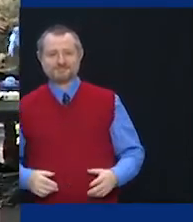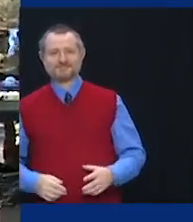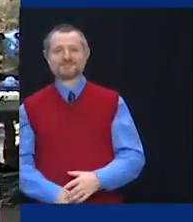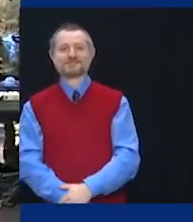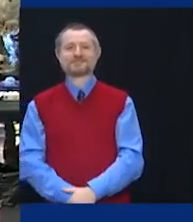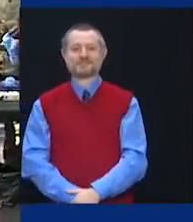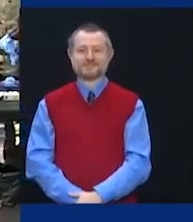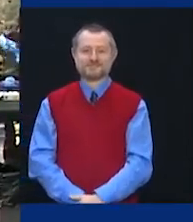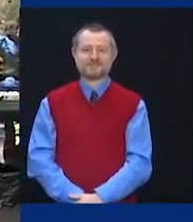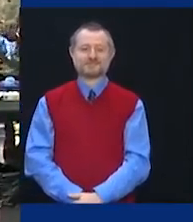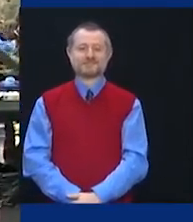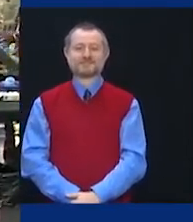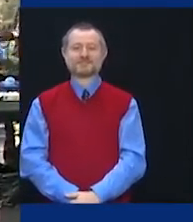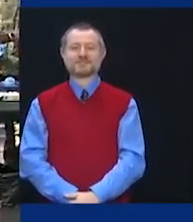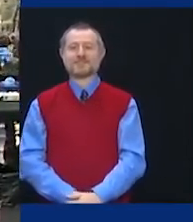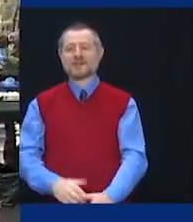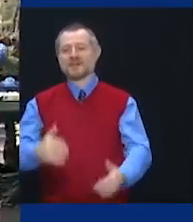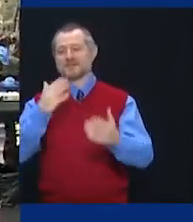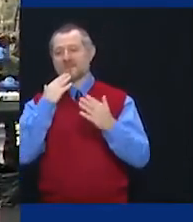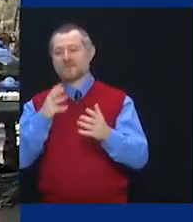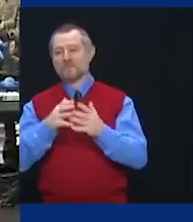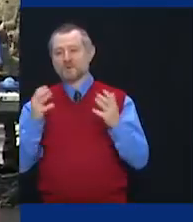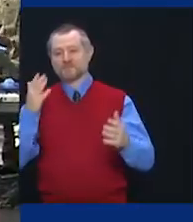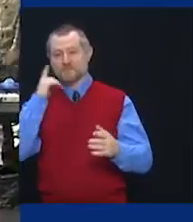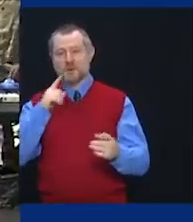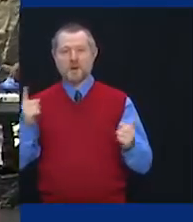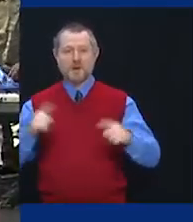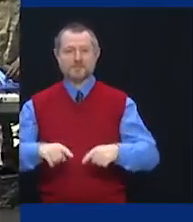administered. Thank you all very much for being here today.